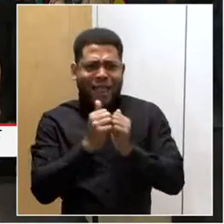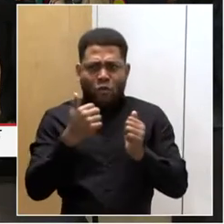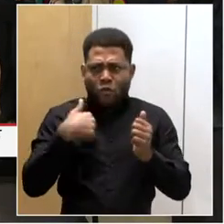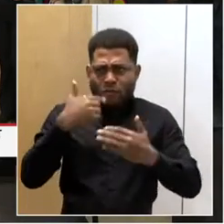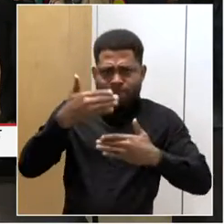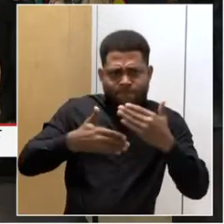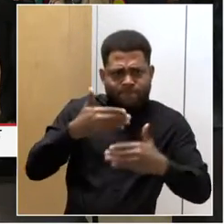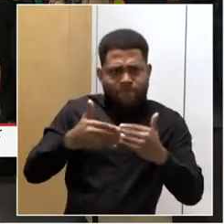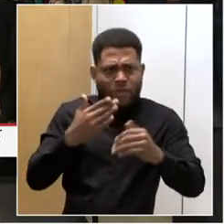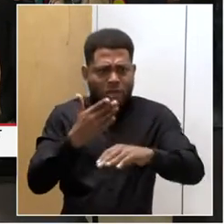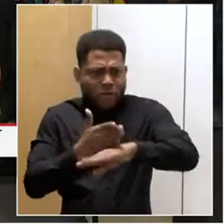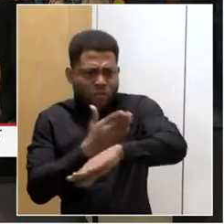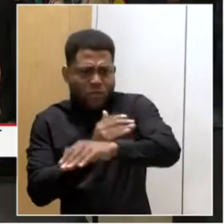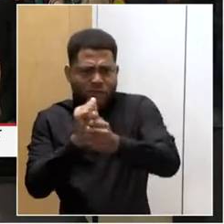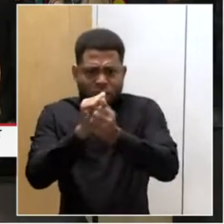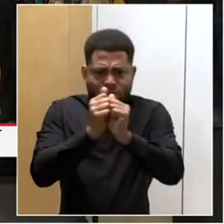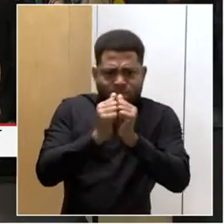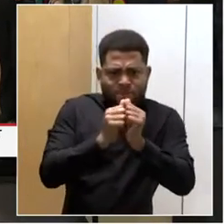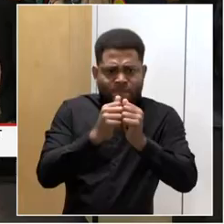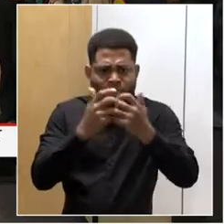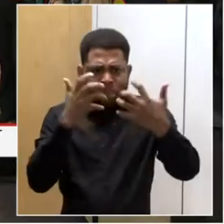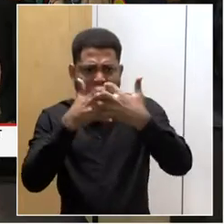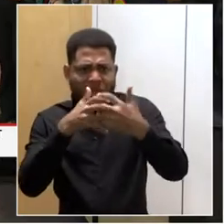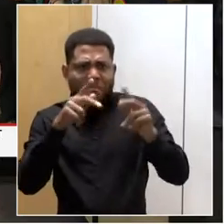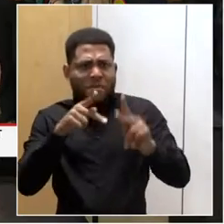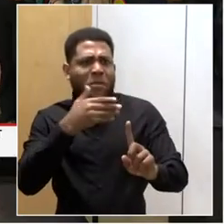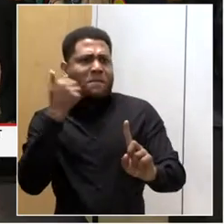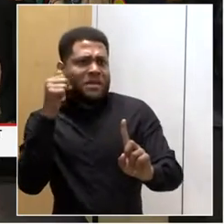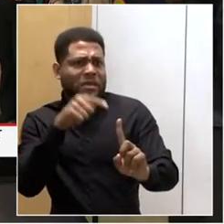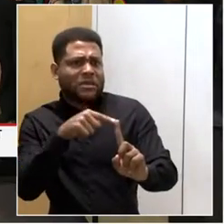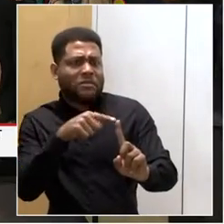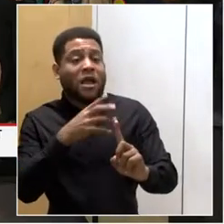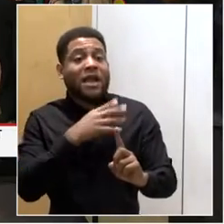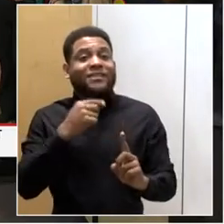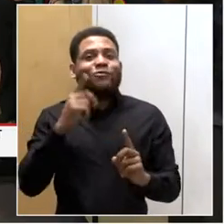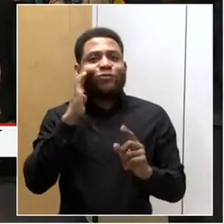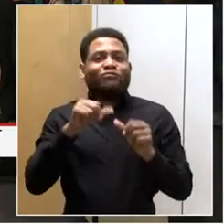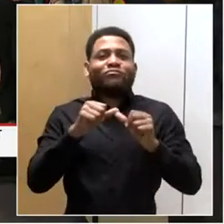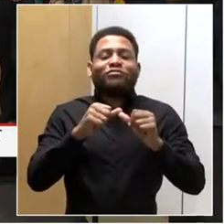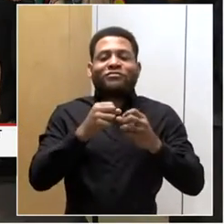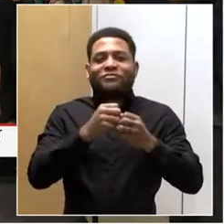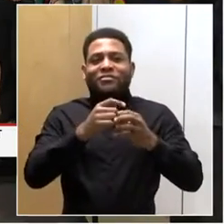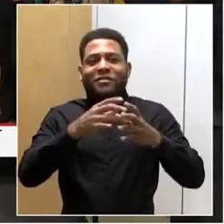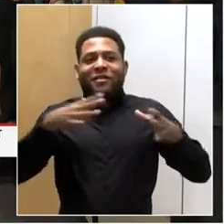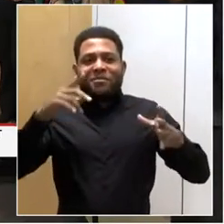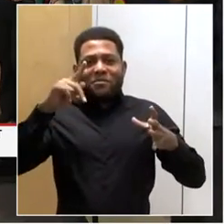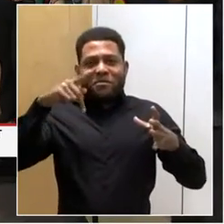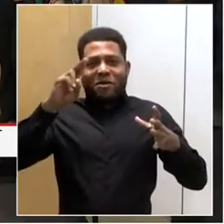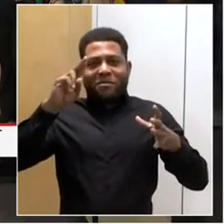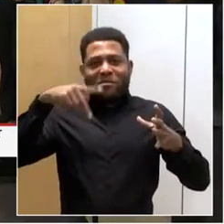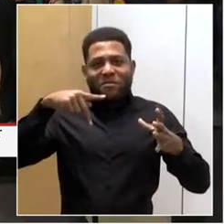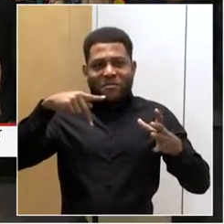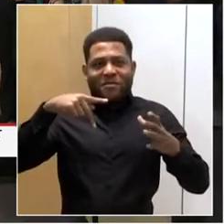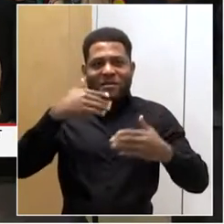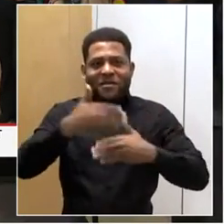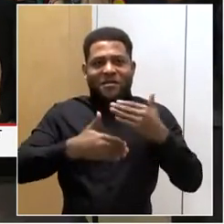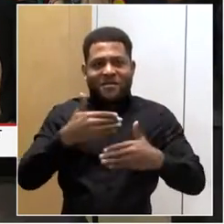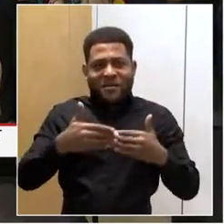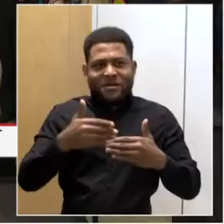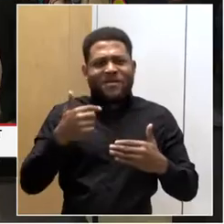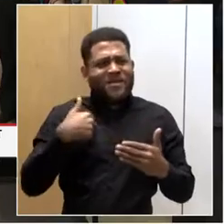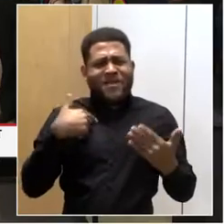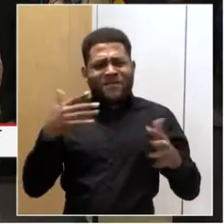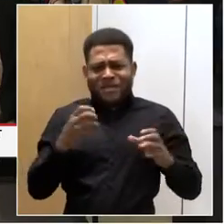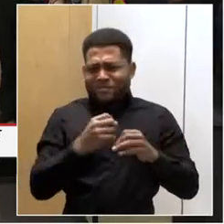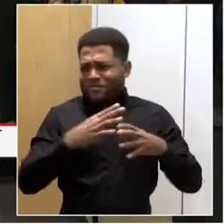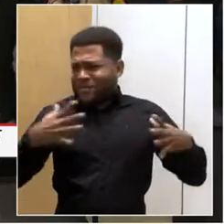serve customers even better, and then extend PUP's process citywide, which we're already doing apparently. Once again, you